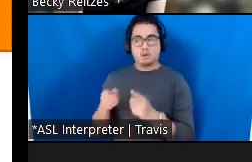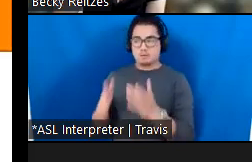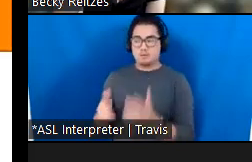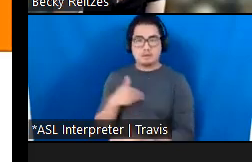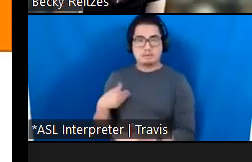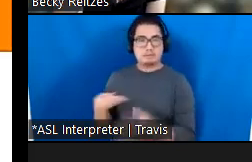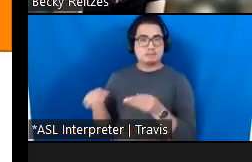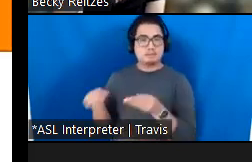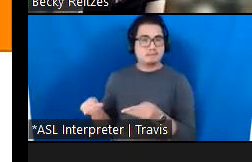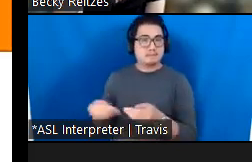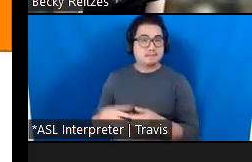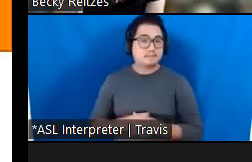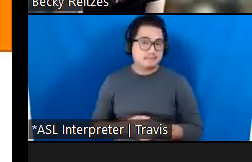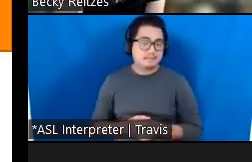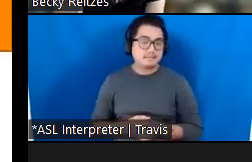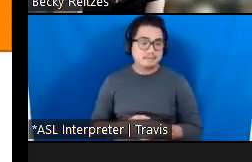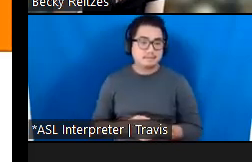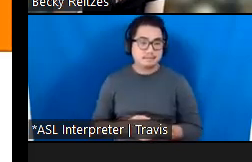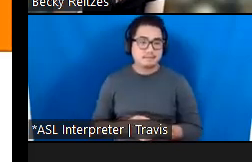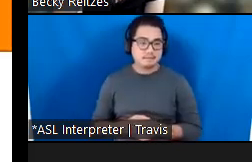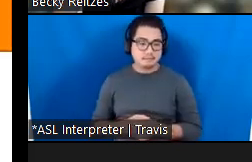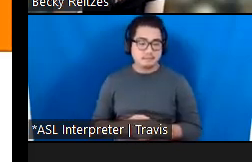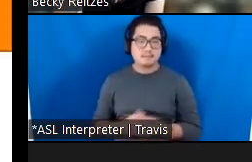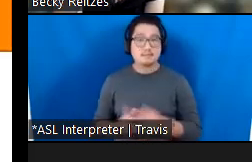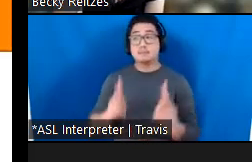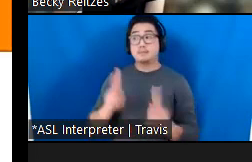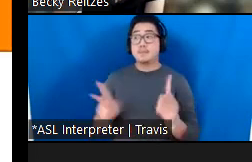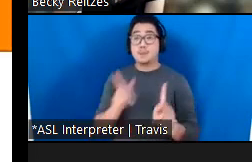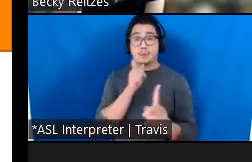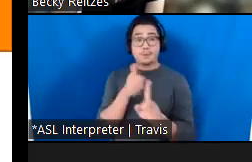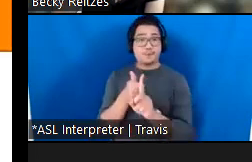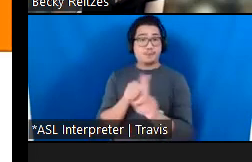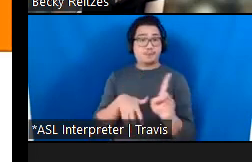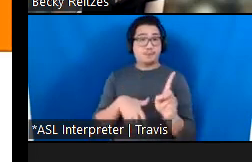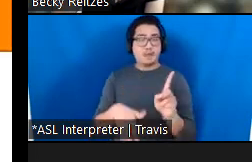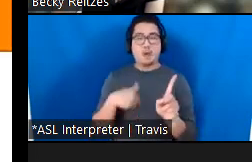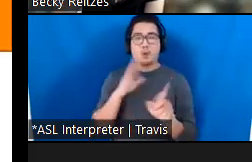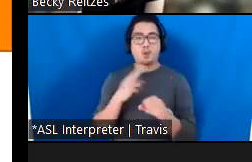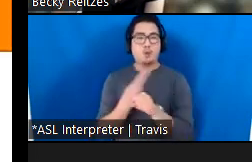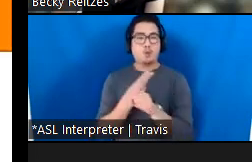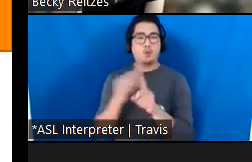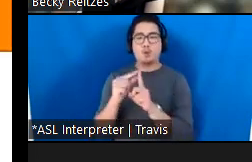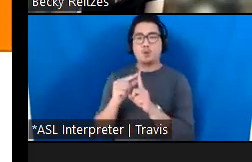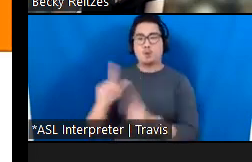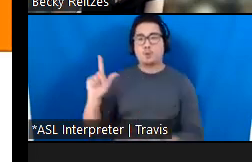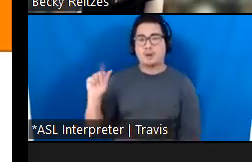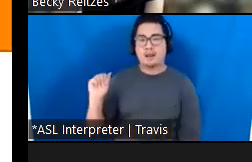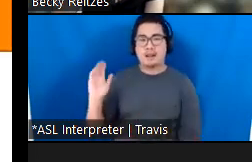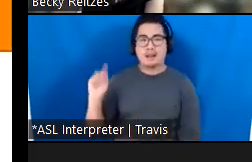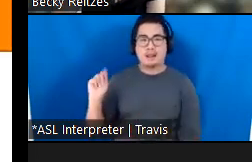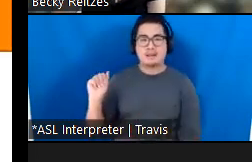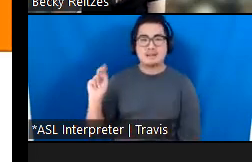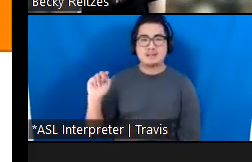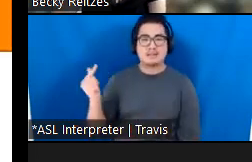chest feeding. So people who were pregnant, and I'm going to use the term lactating because it's easier for me